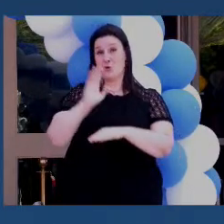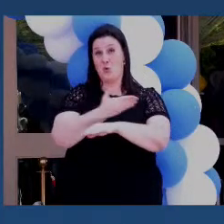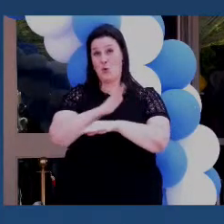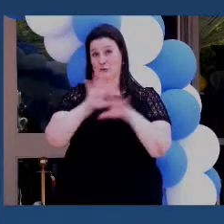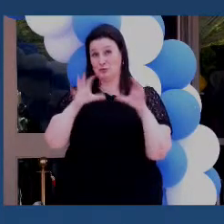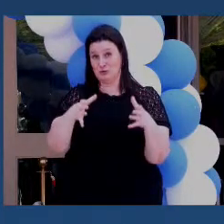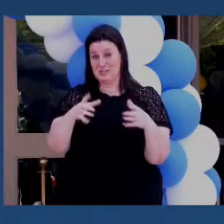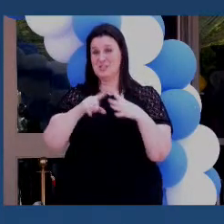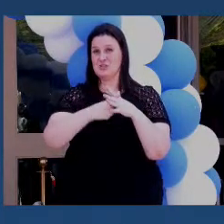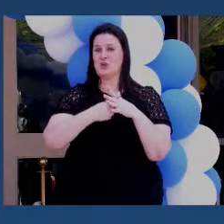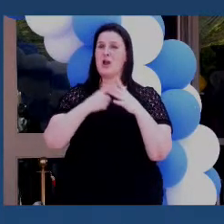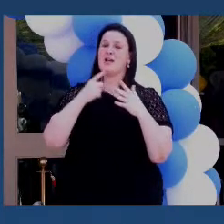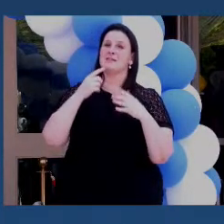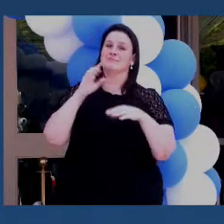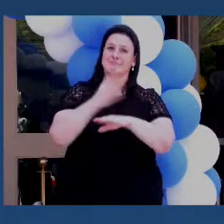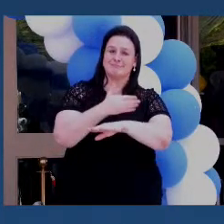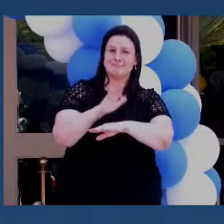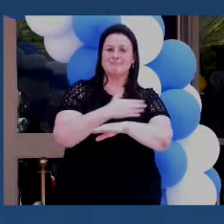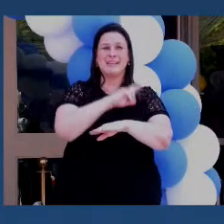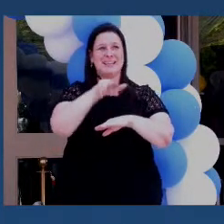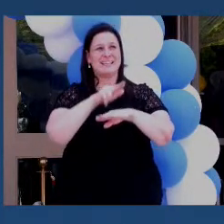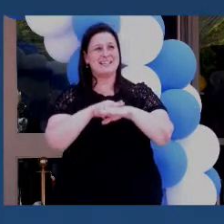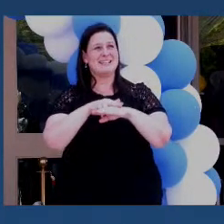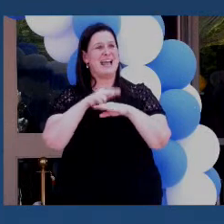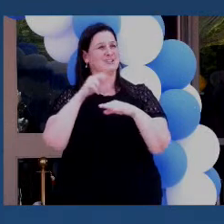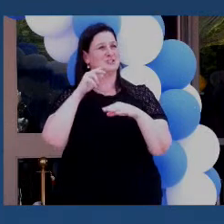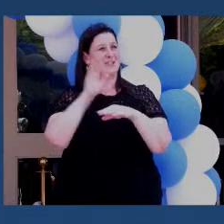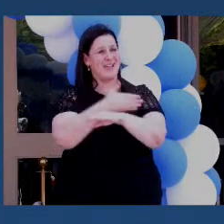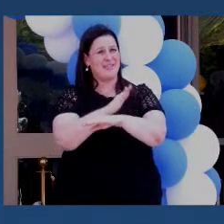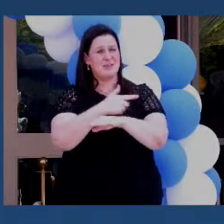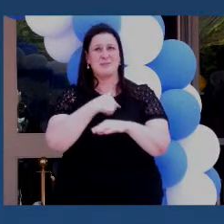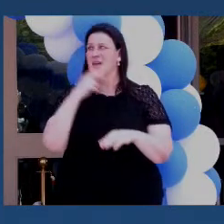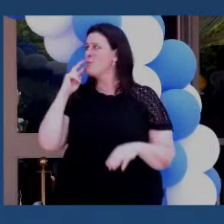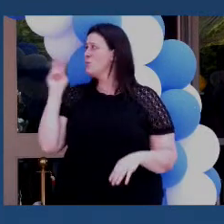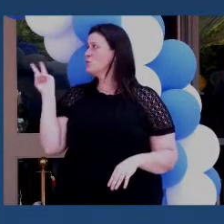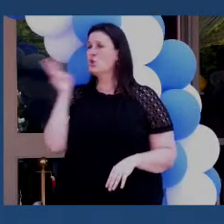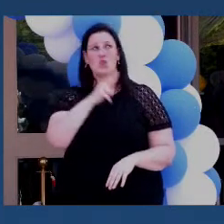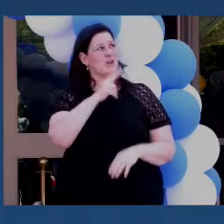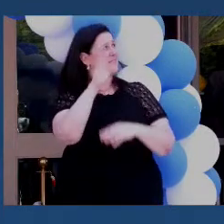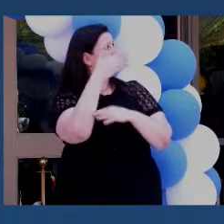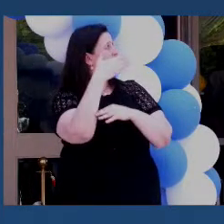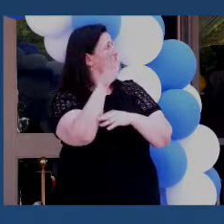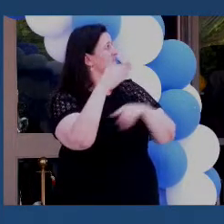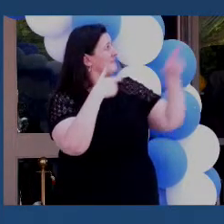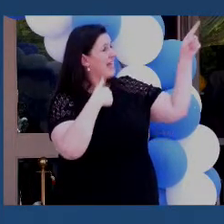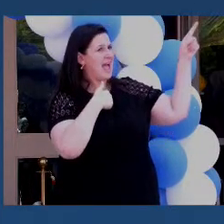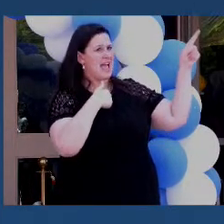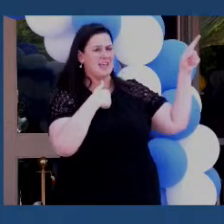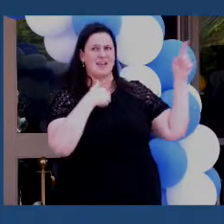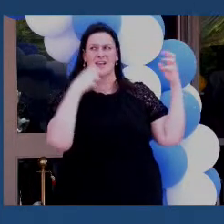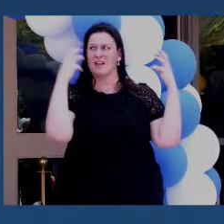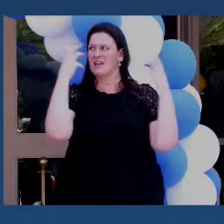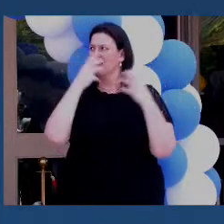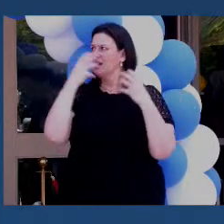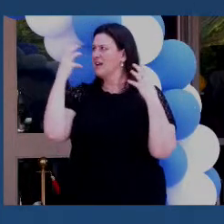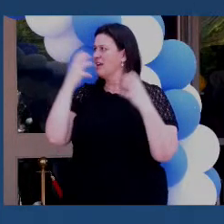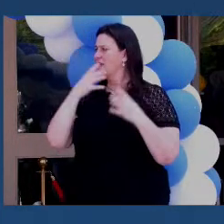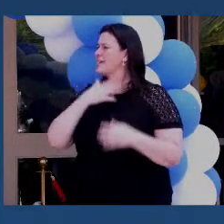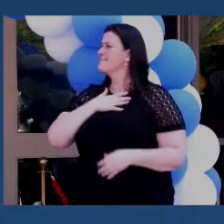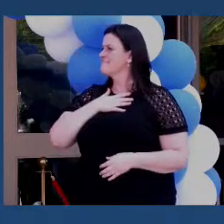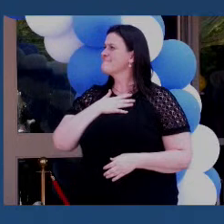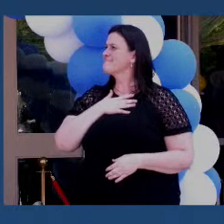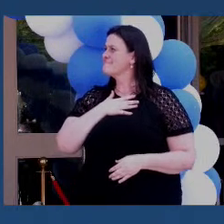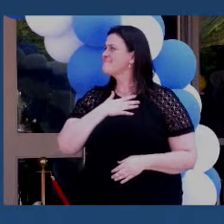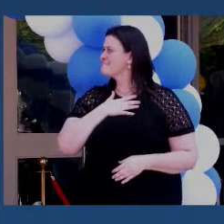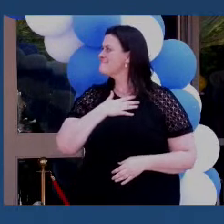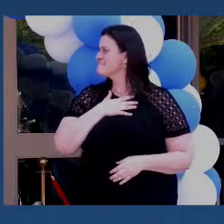anthem, and I was looking at the flag over here, it became very apparent to me that if